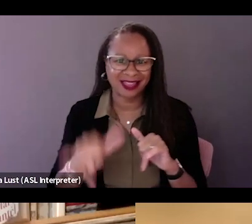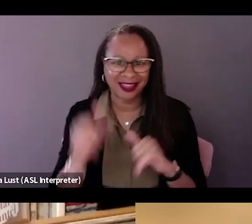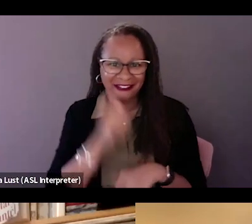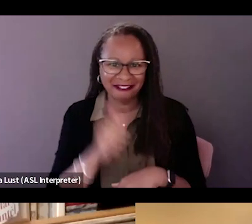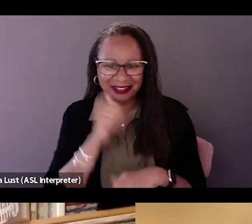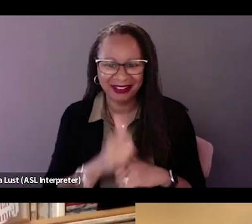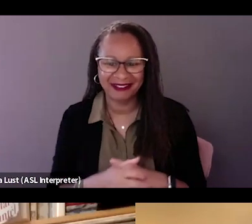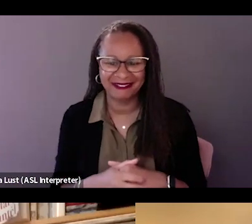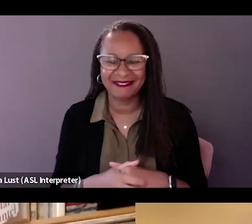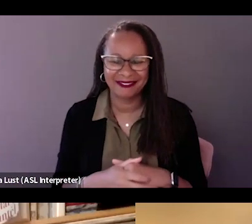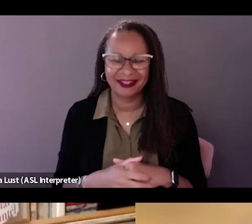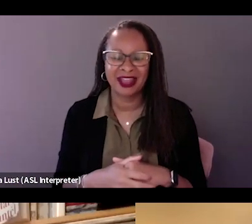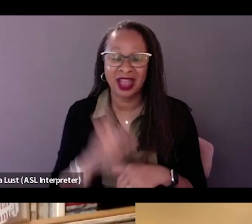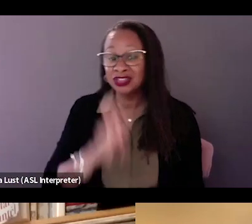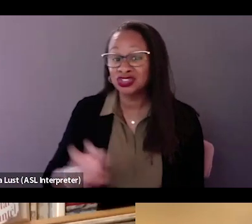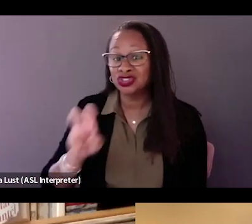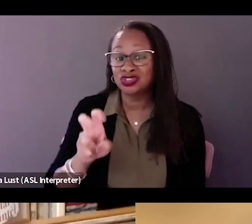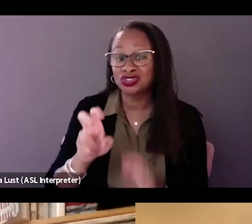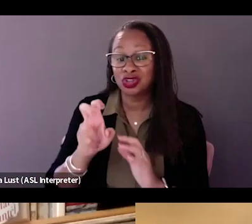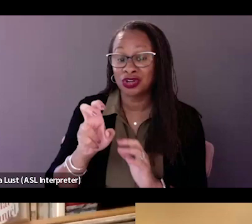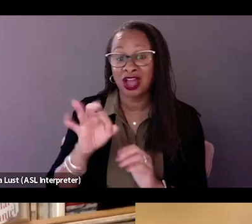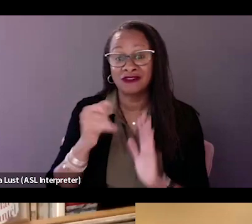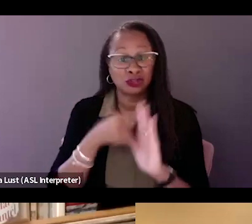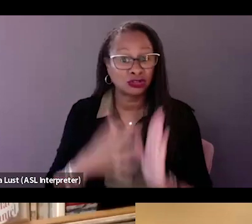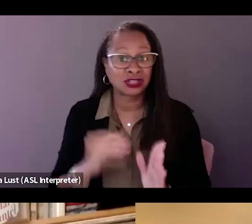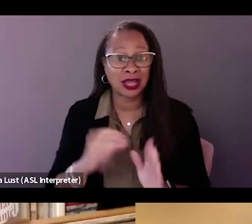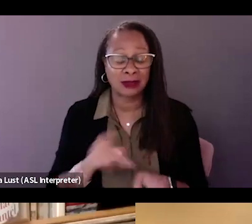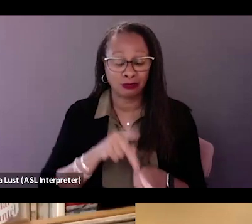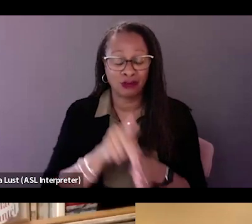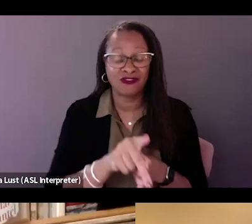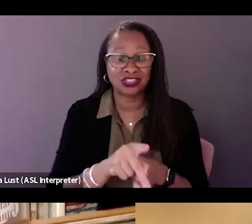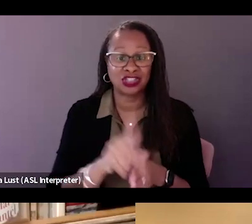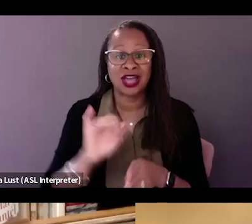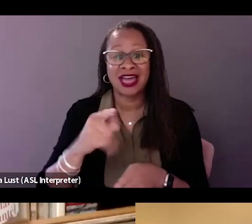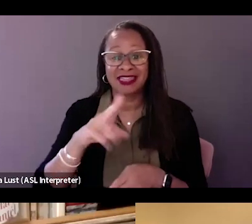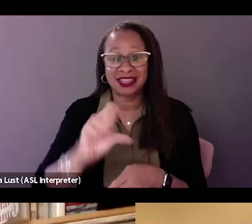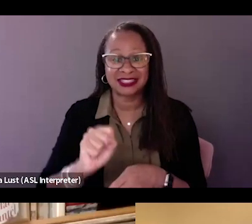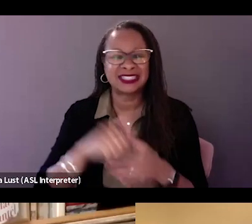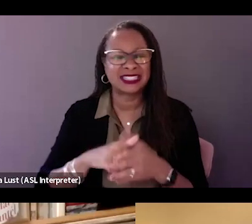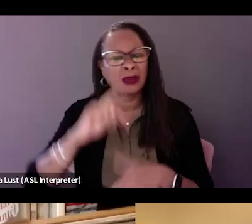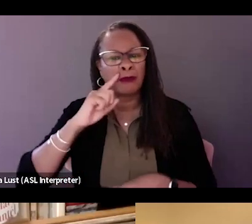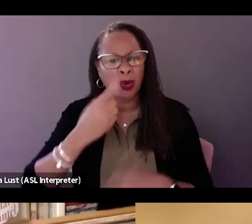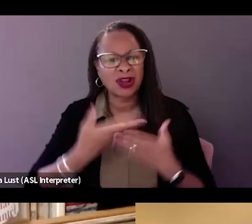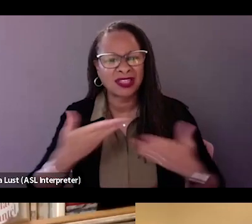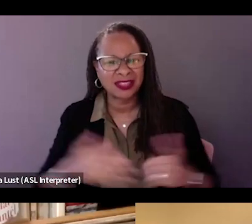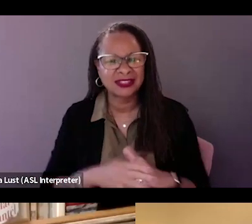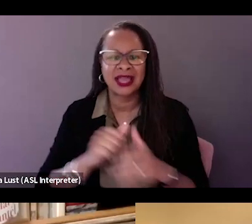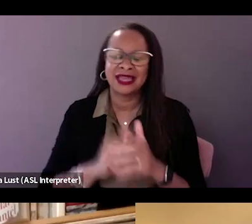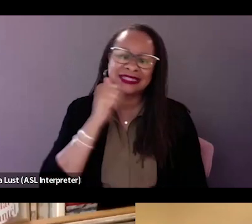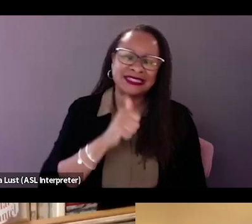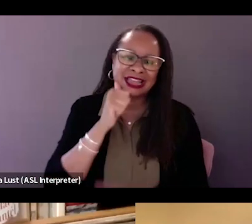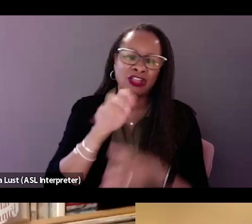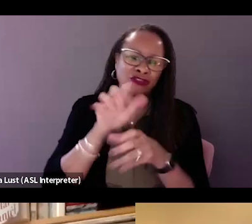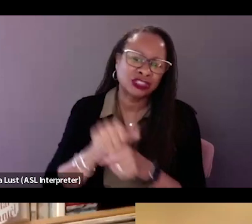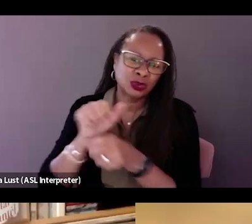was journalism and professional ethic very often was in the mundane things, was in the daily ritual, was in